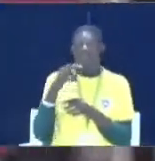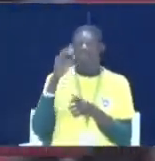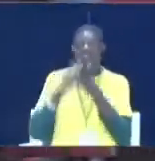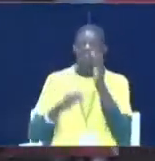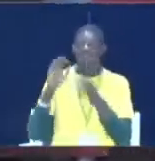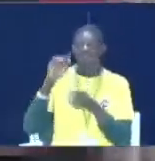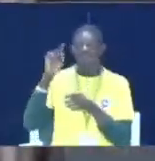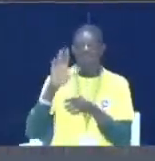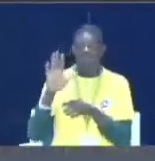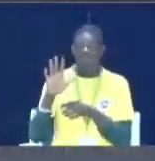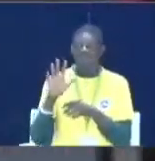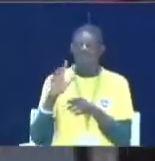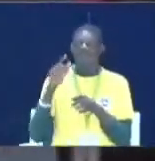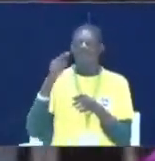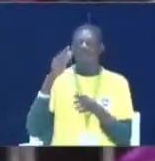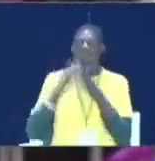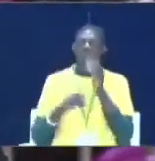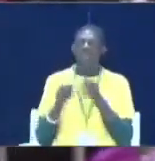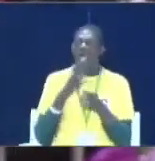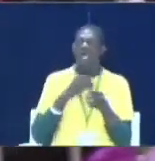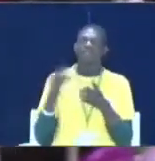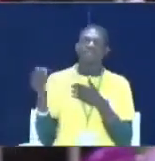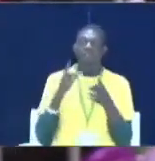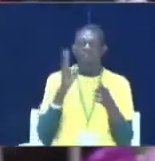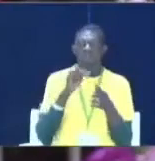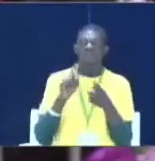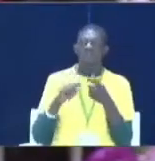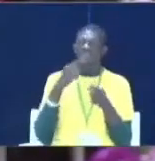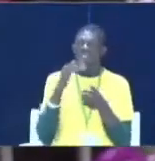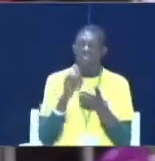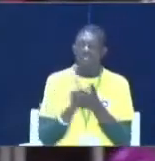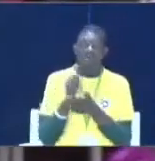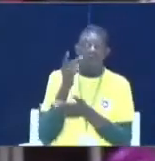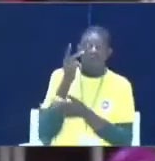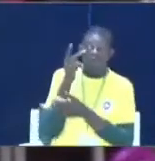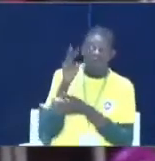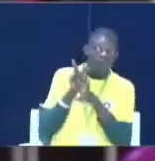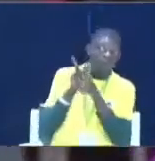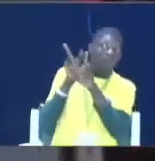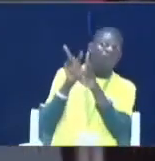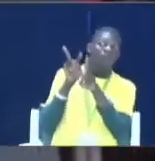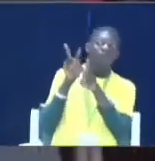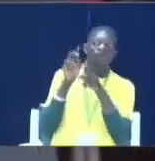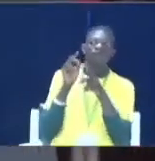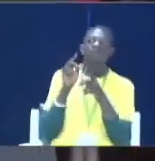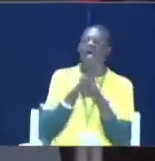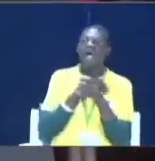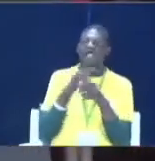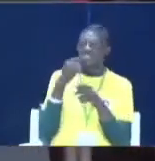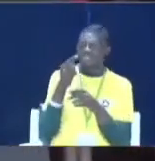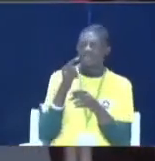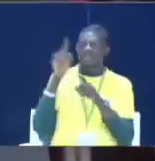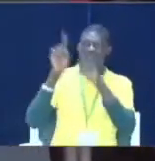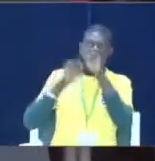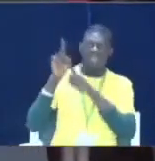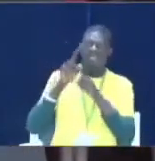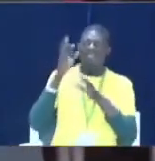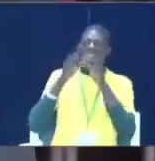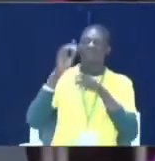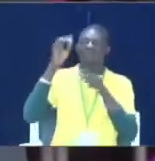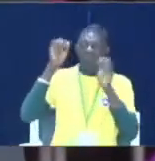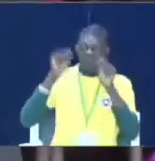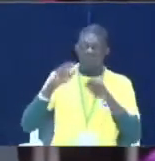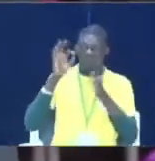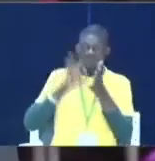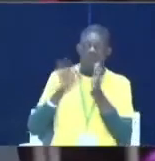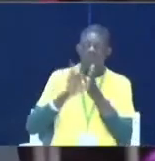verse 5. Genesis 15, 5. And he brought him forth abroad and said, look now towards heaven and tell the stars, if thou be able